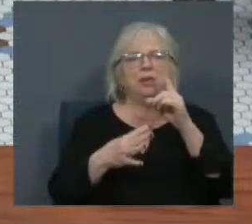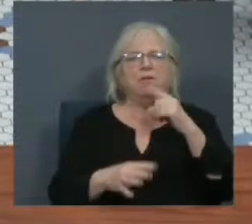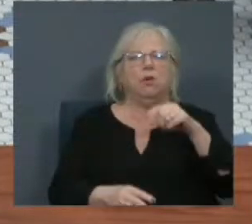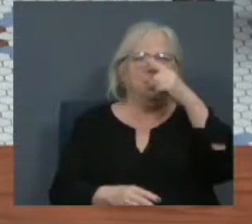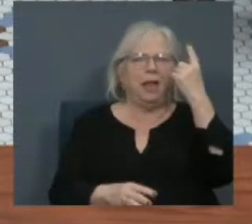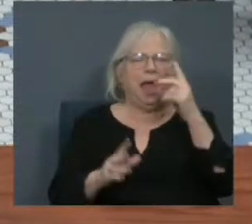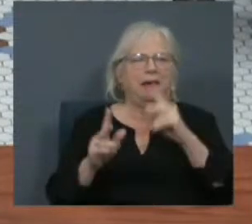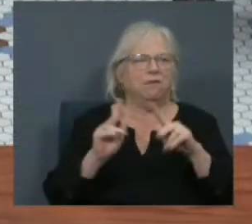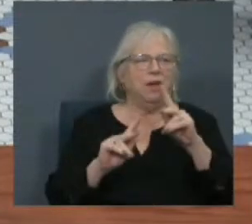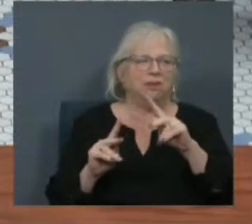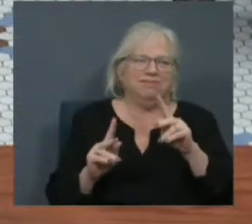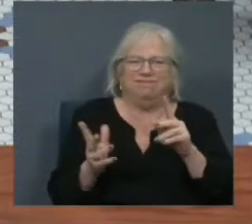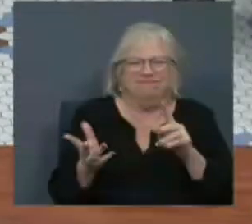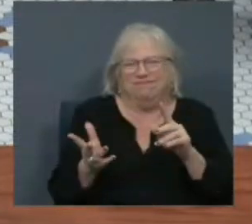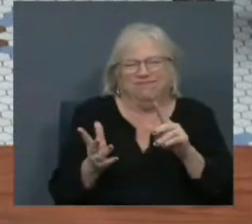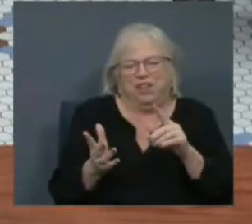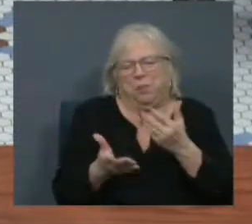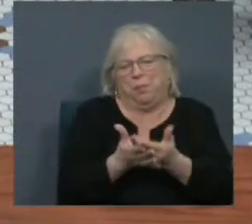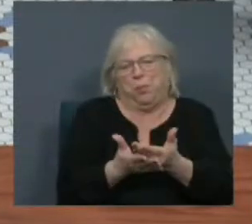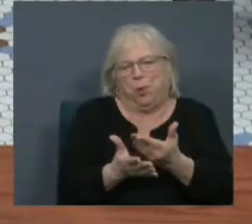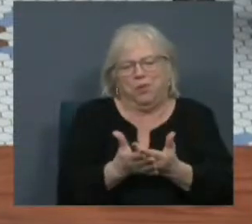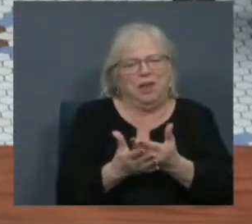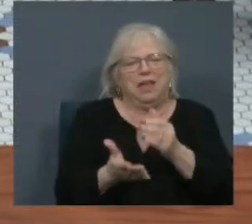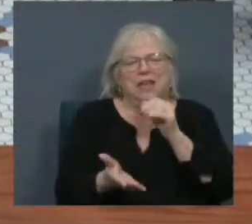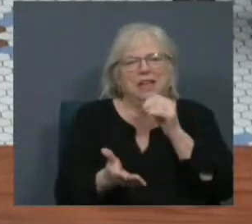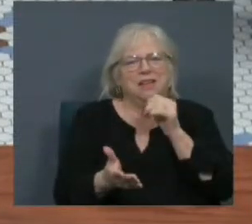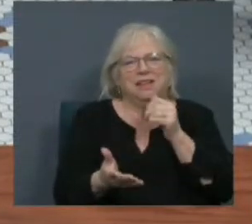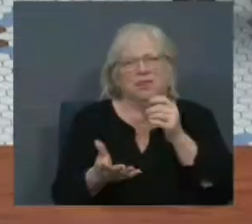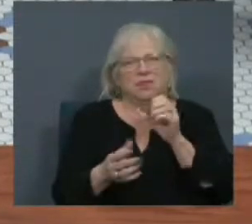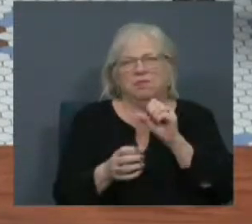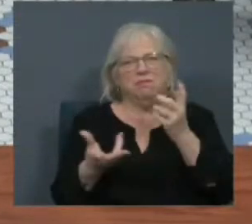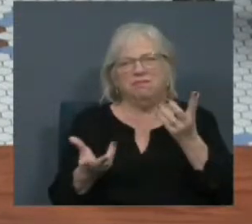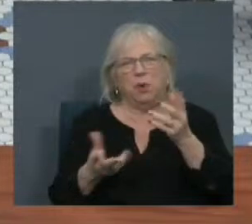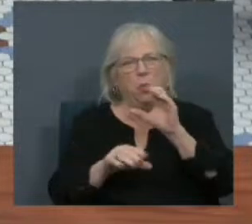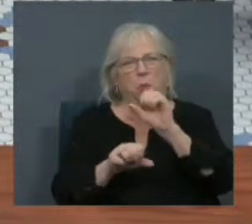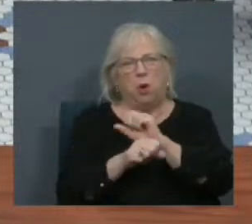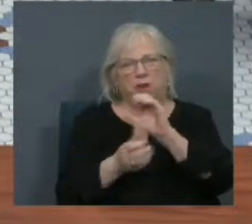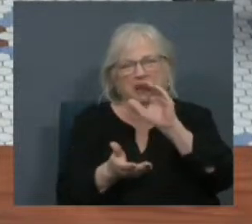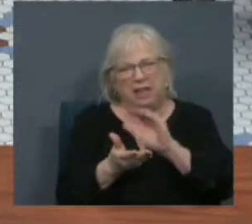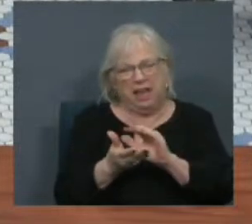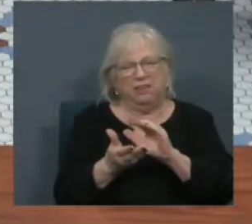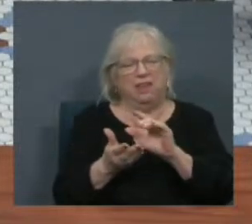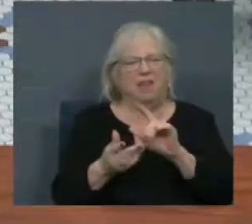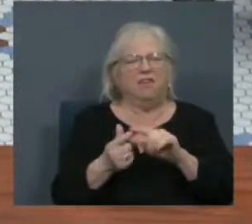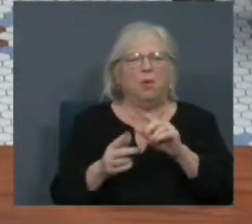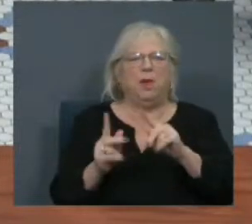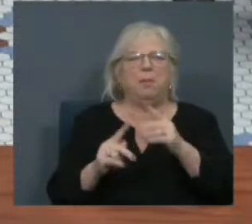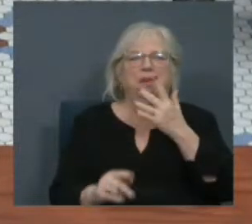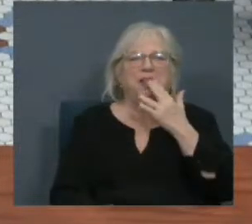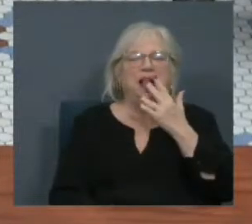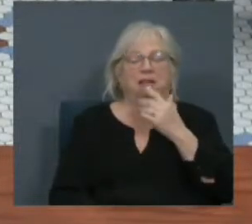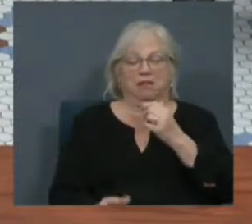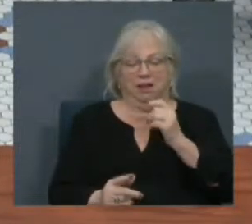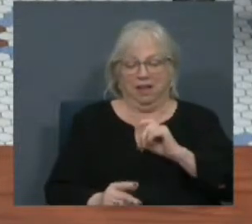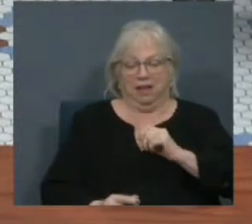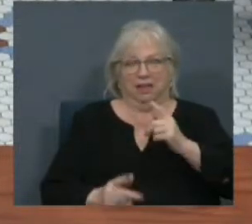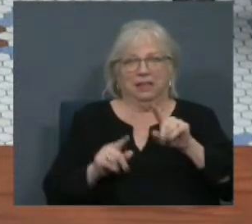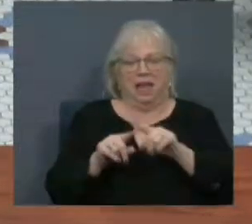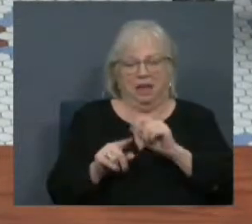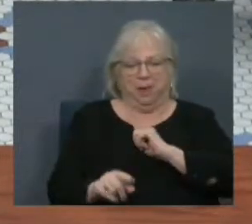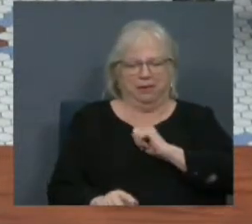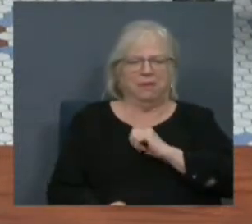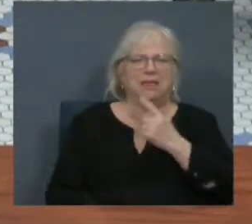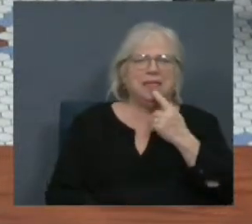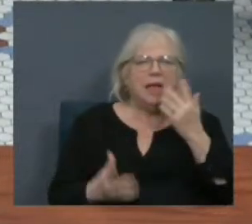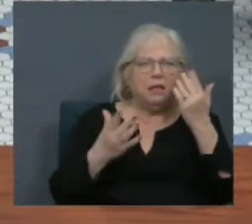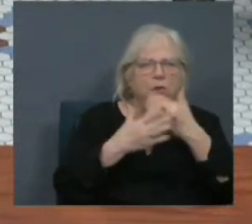folks. Not like, it's just been shown, it's just less, it just works less on, you know, people of color such as myself. For example, let's say